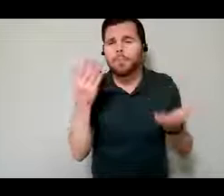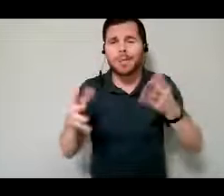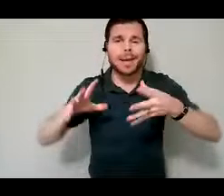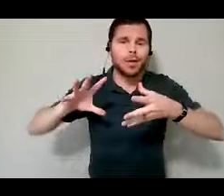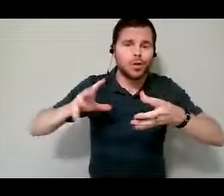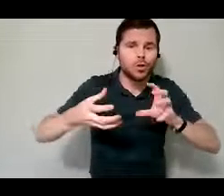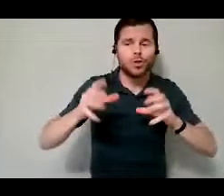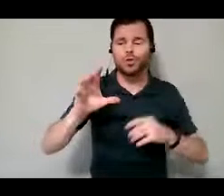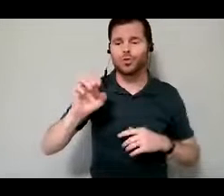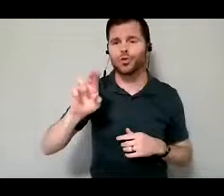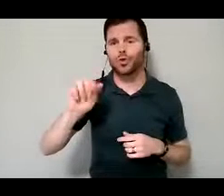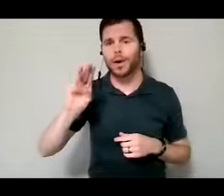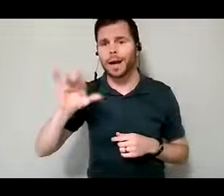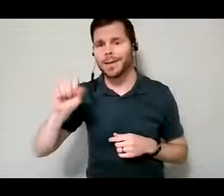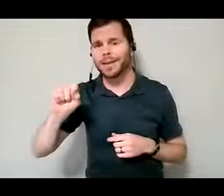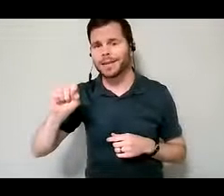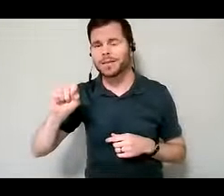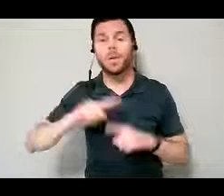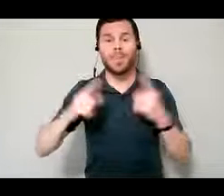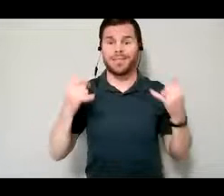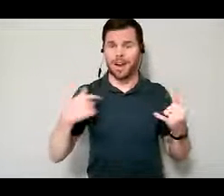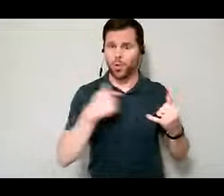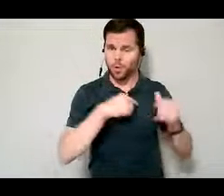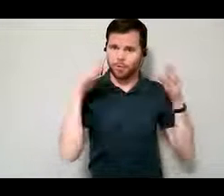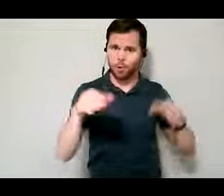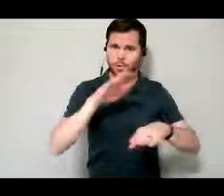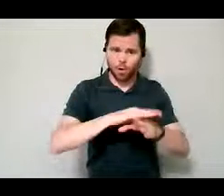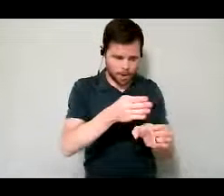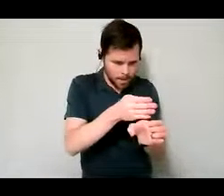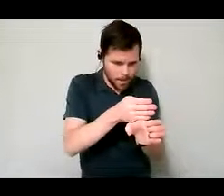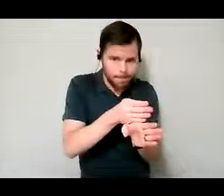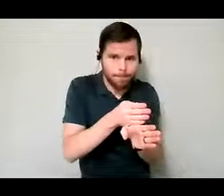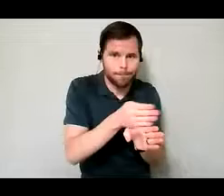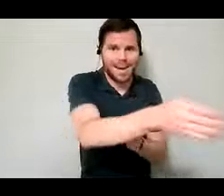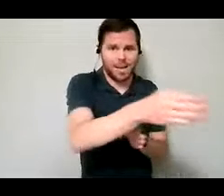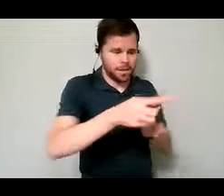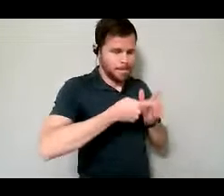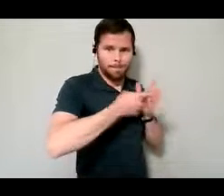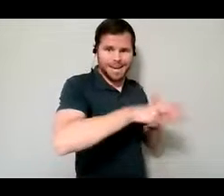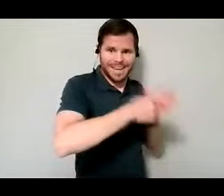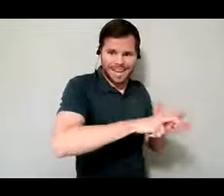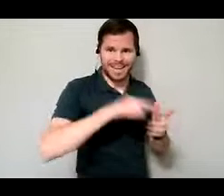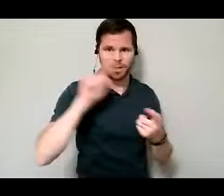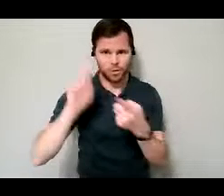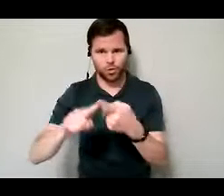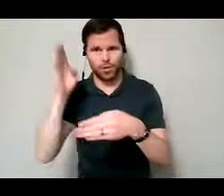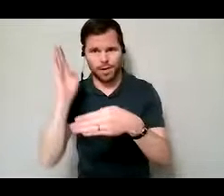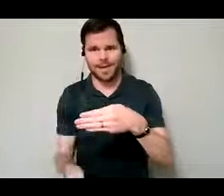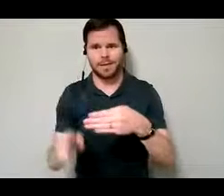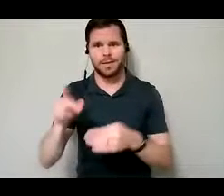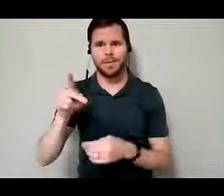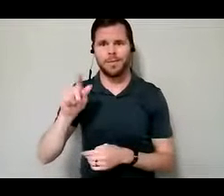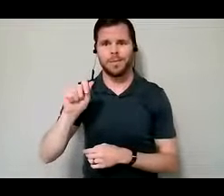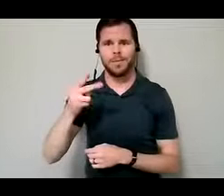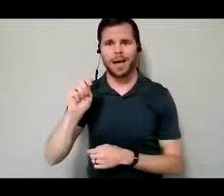pathway focused, and it's a progression of, you know, 2, 3, and at times 4 pathway courses.